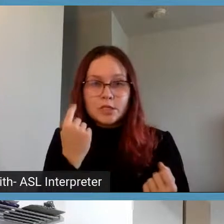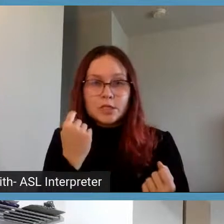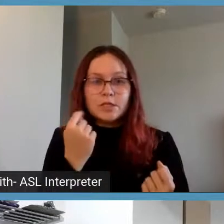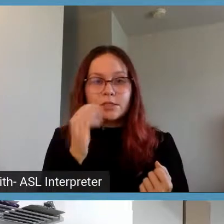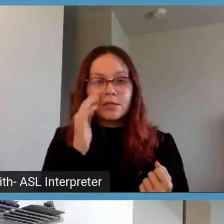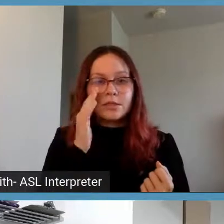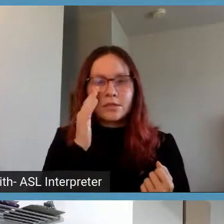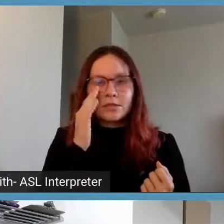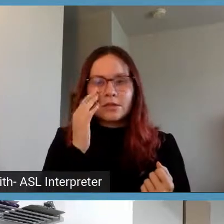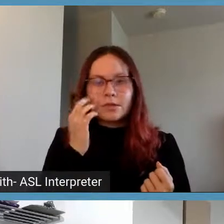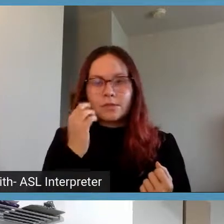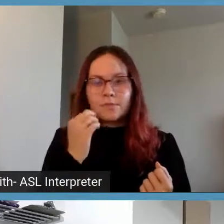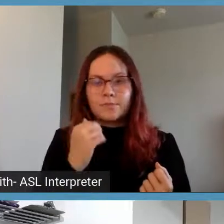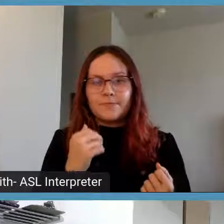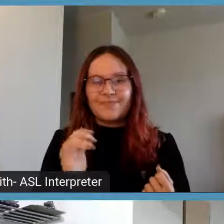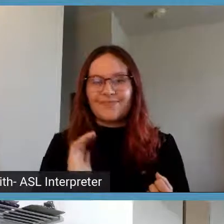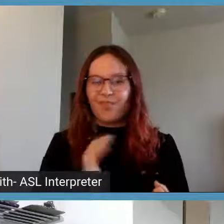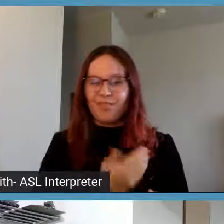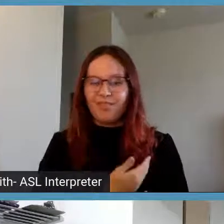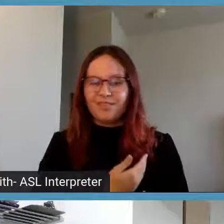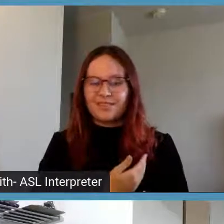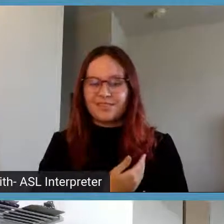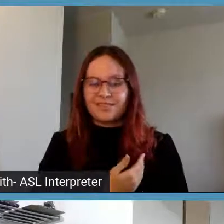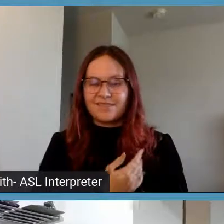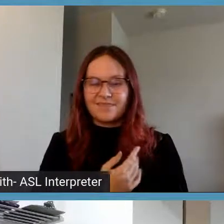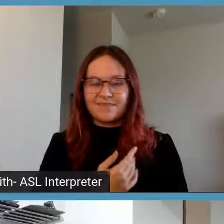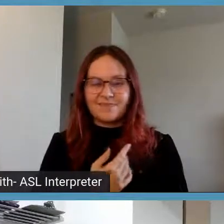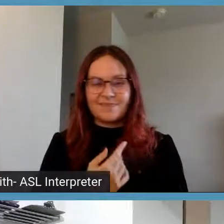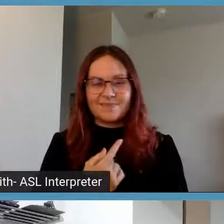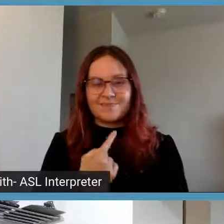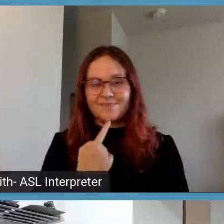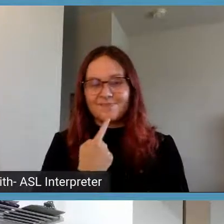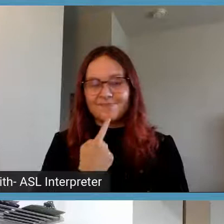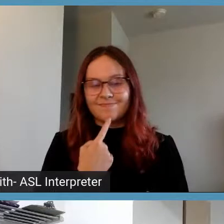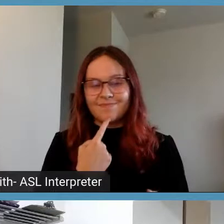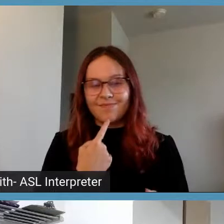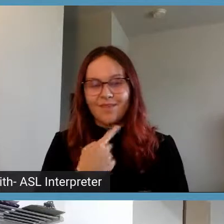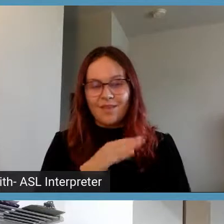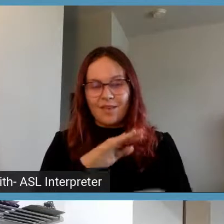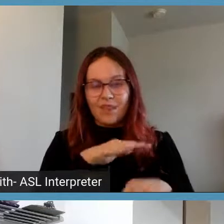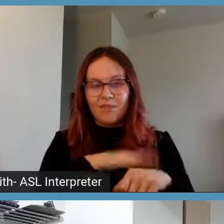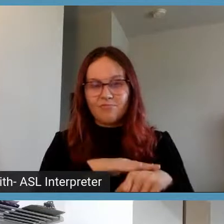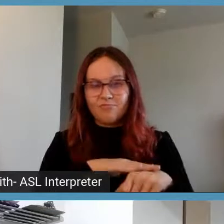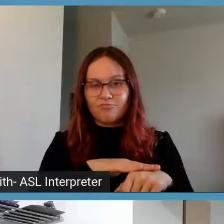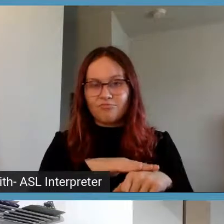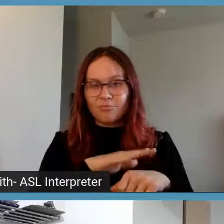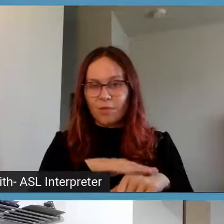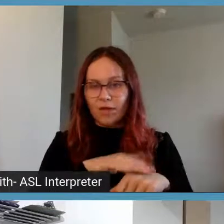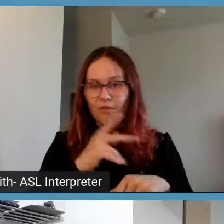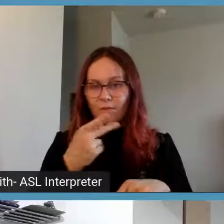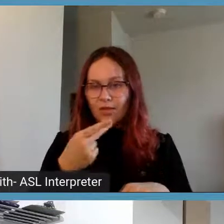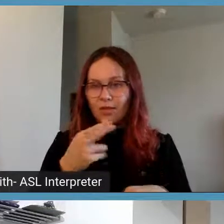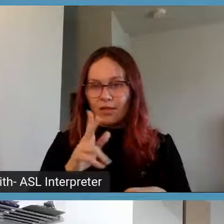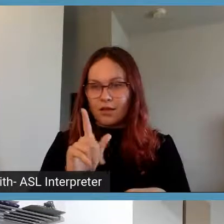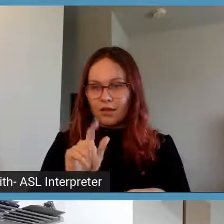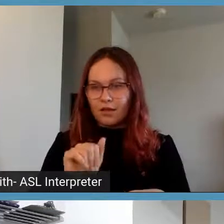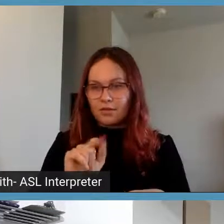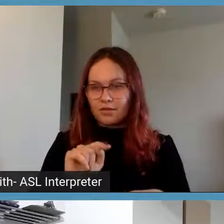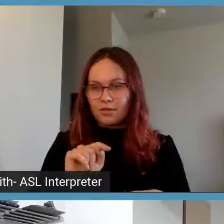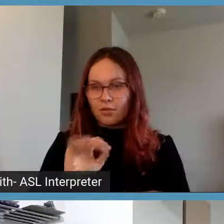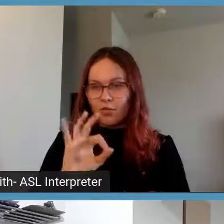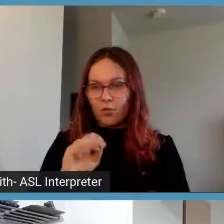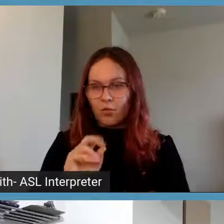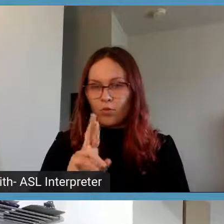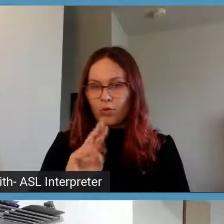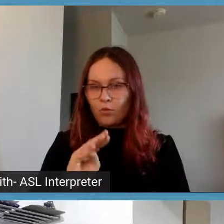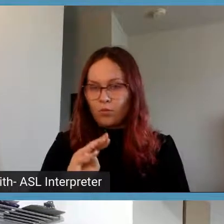For us, as I said, we sort of chose a platform and stuck to it. And that way we could sort